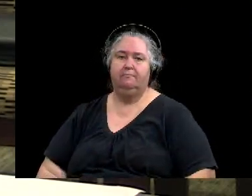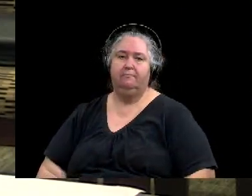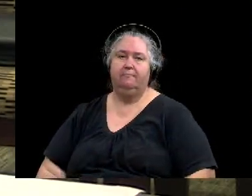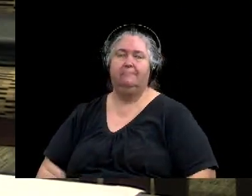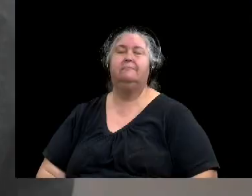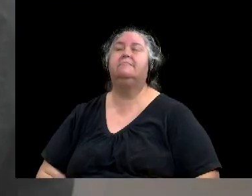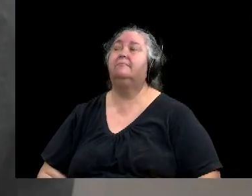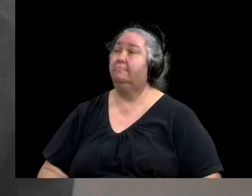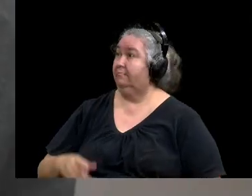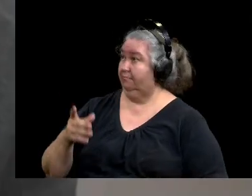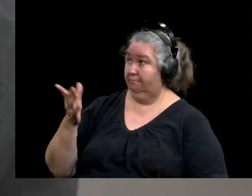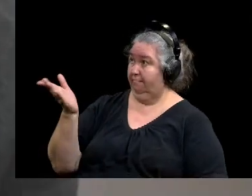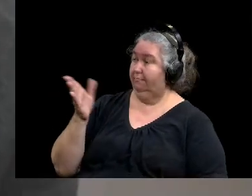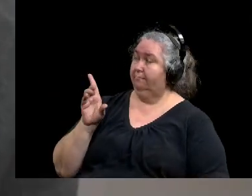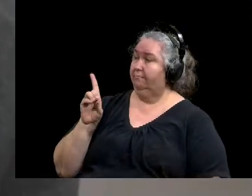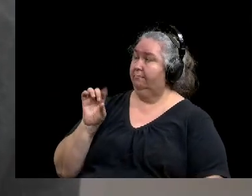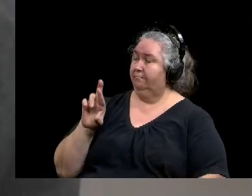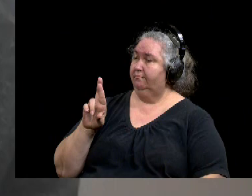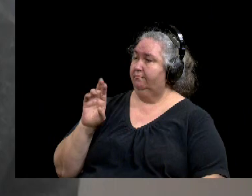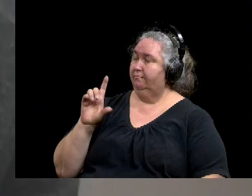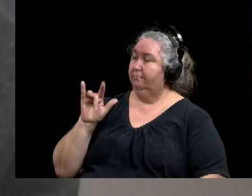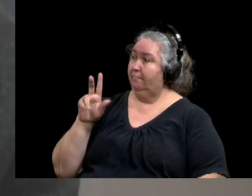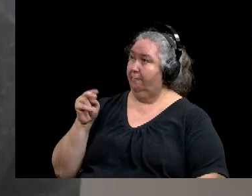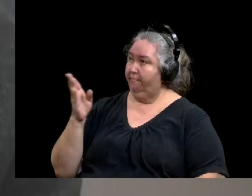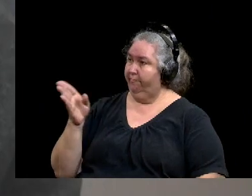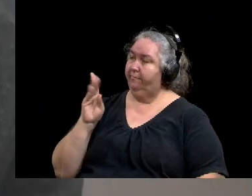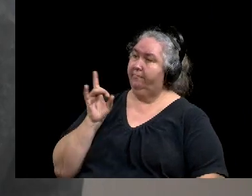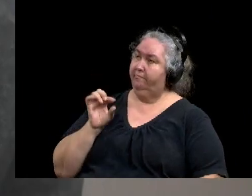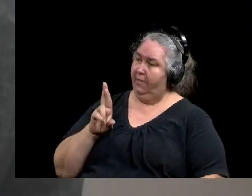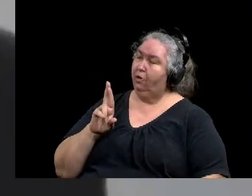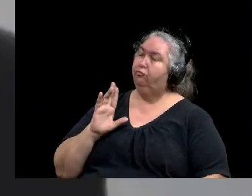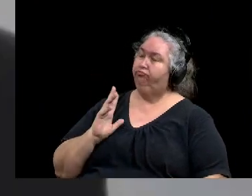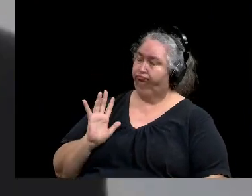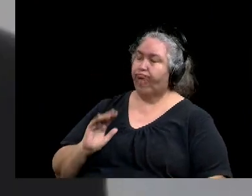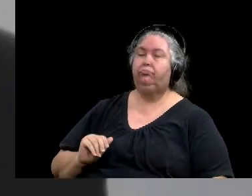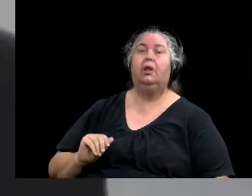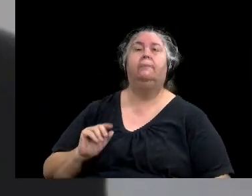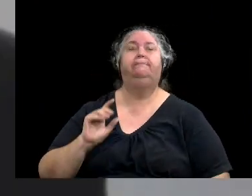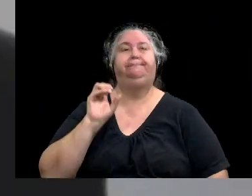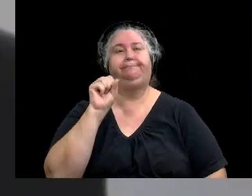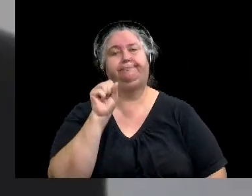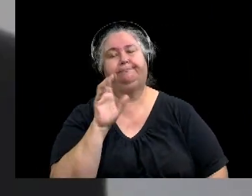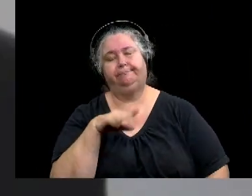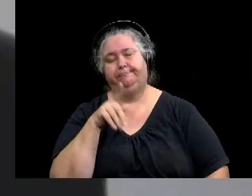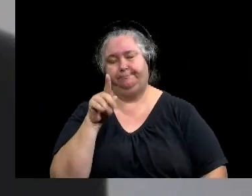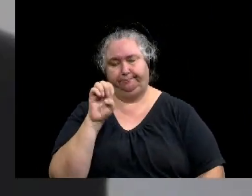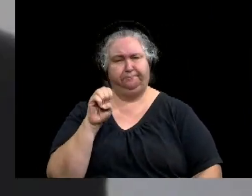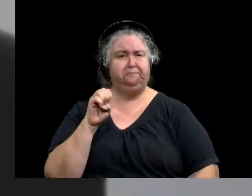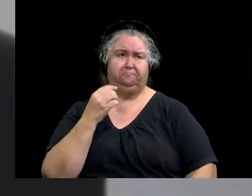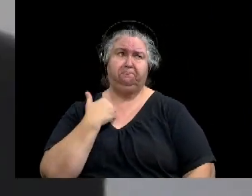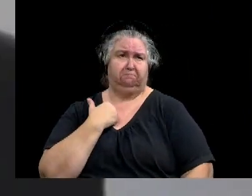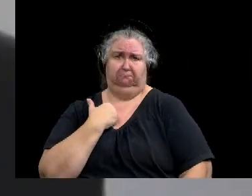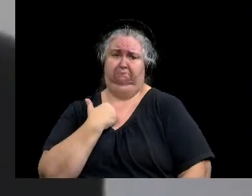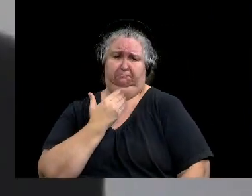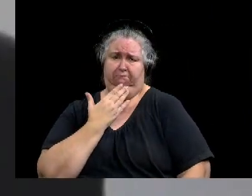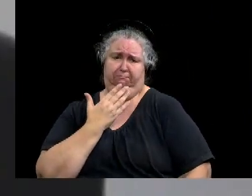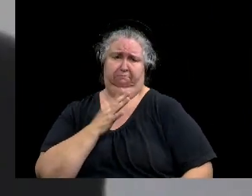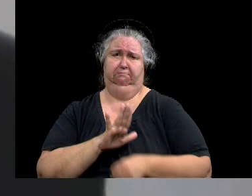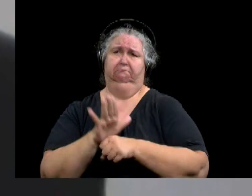Dr. Eliason, you want to start us off, and then Dr. Becker, you can close it down. Yeah, so on PPE, we're doing really well.